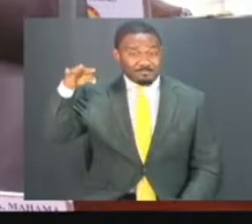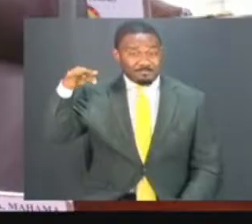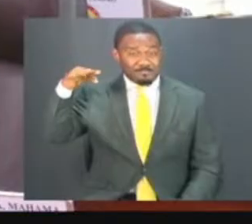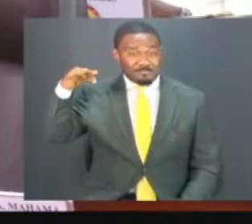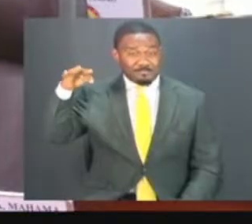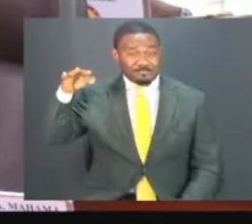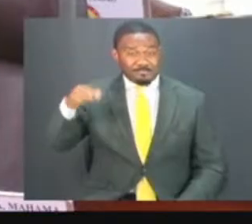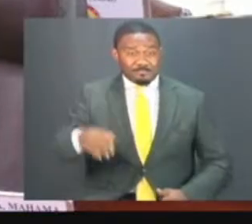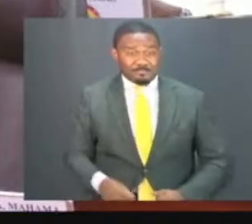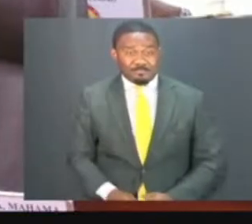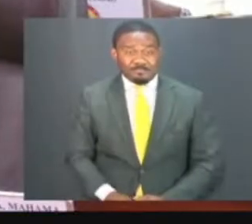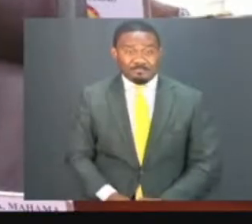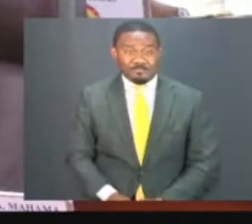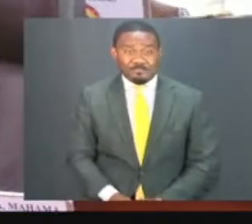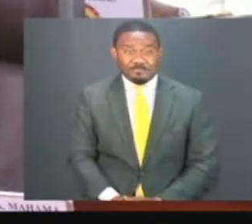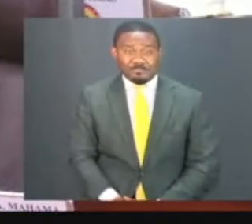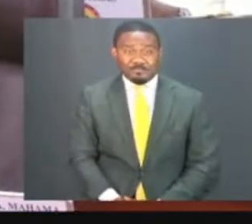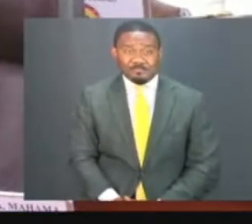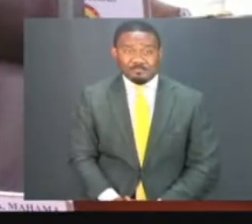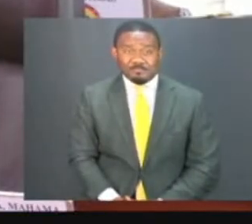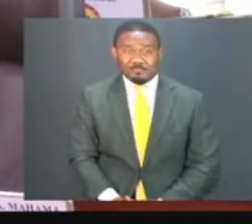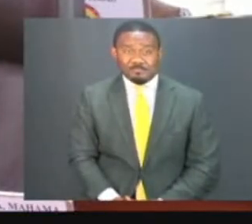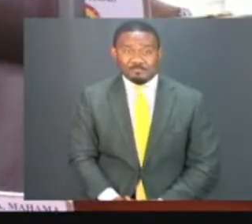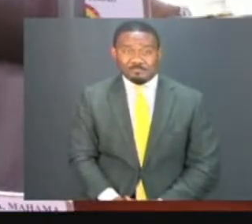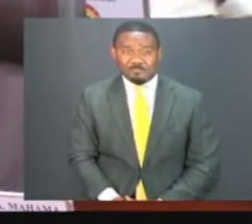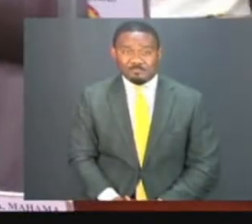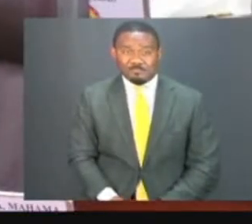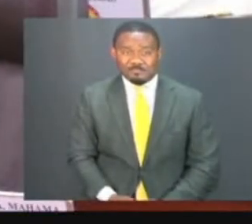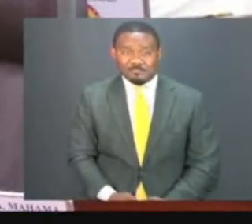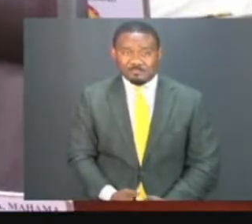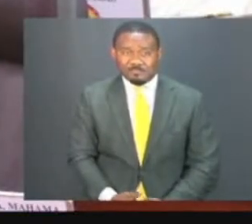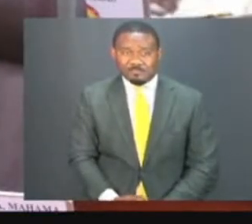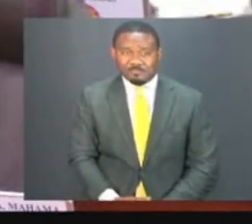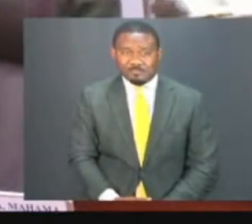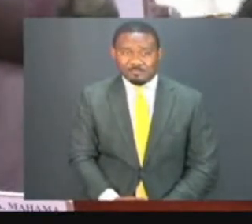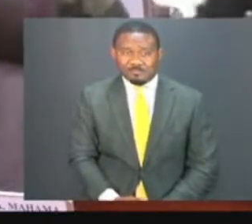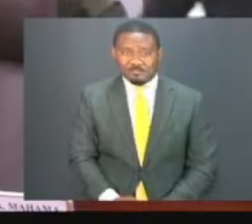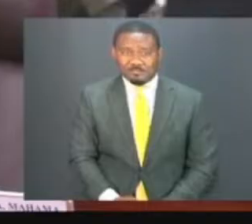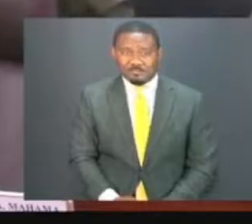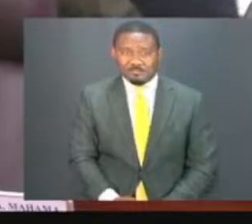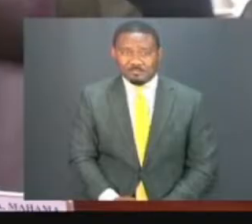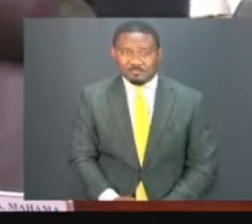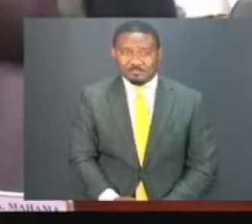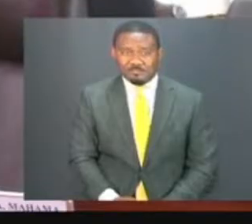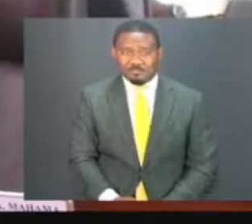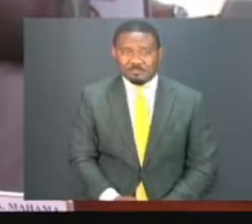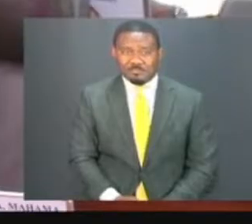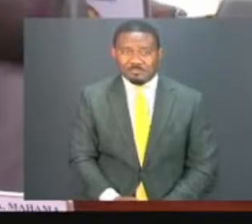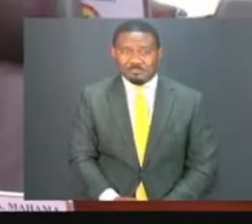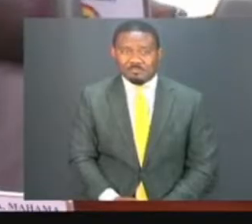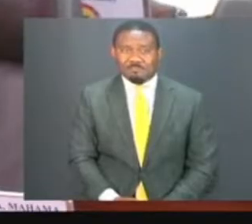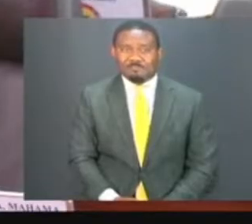No. If you read the rules, it takes away public business, so it's fine.